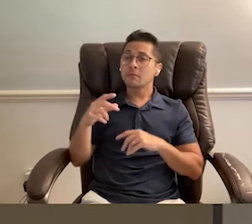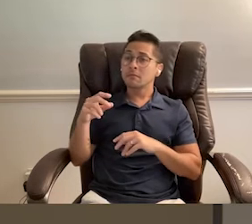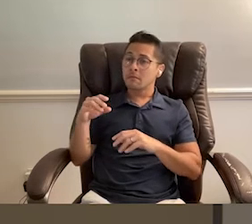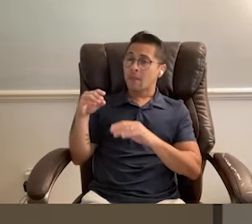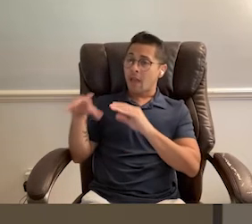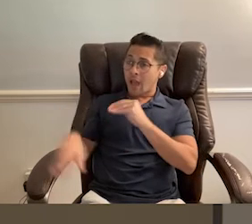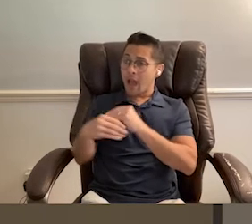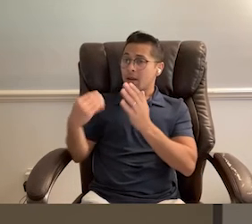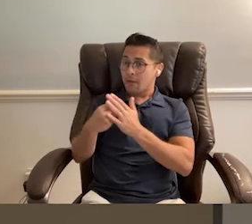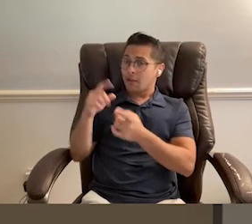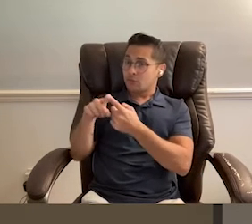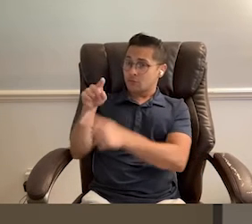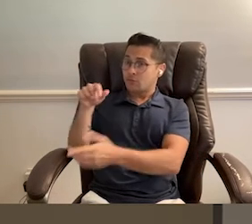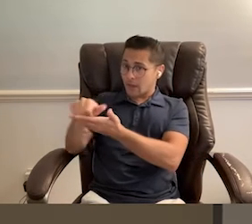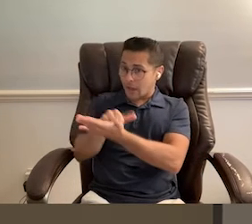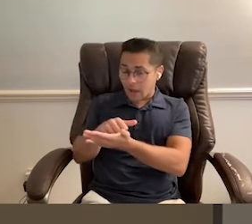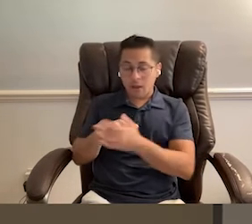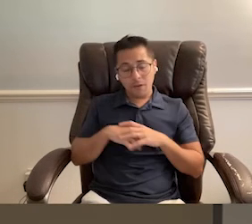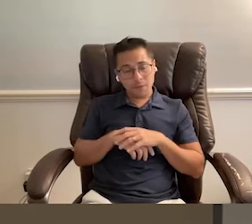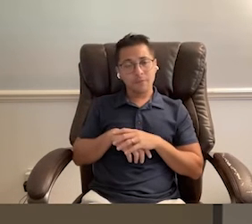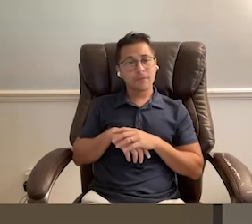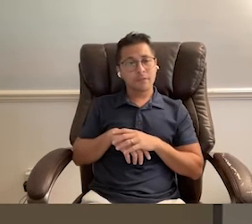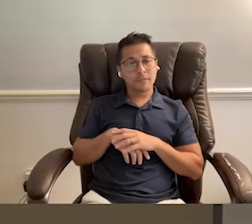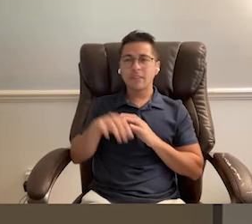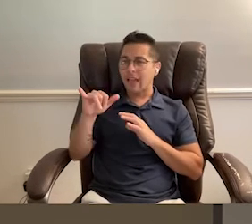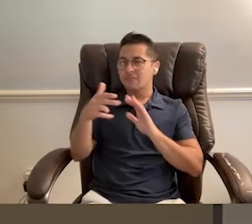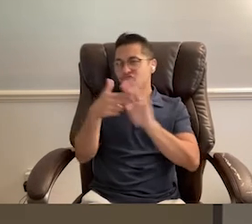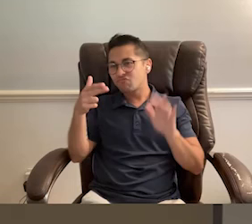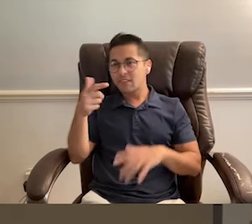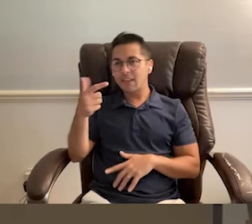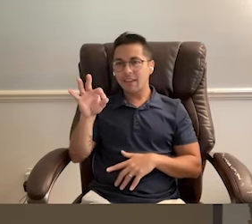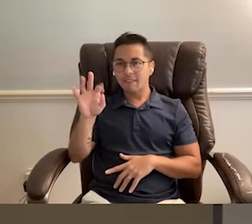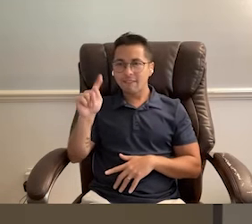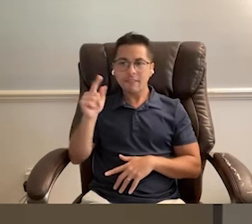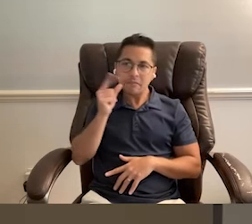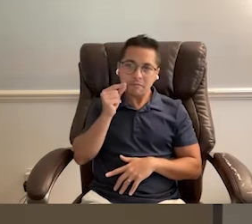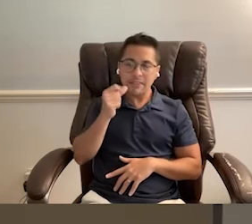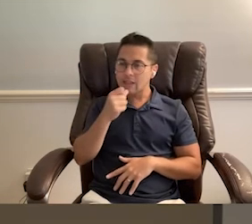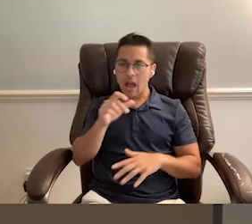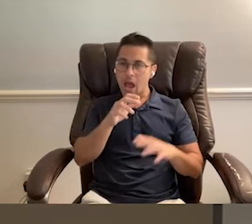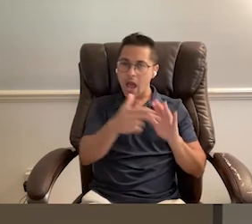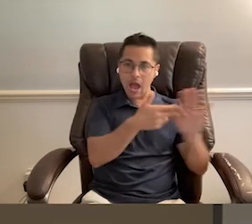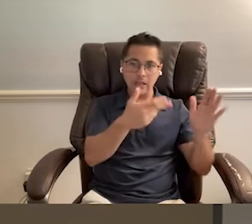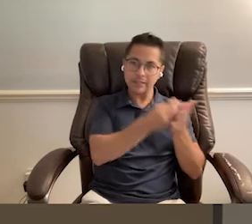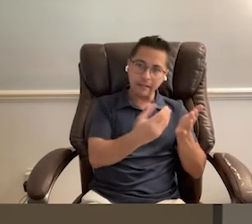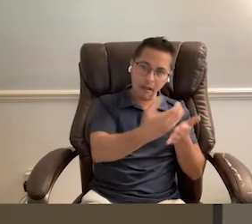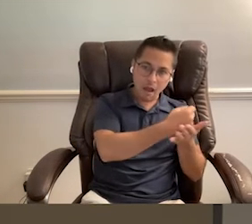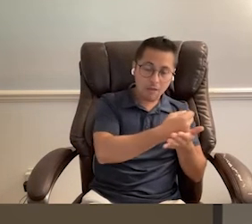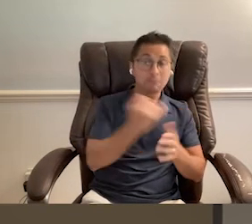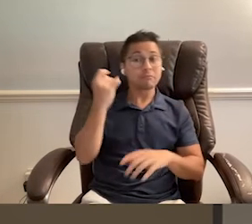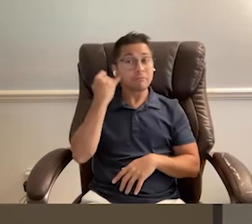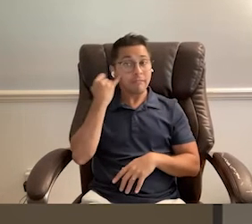contributions to an ABLE account are considered a gift, so they don't count as income towards the individual unless, like I said, they put their own money in the account,